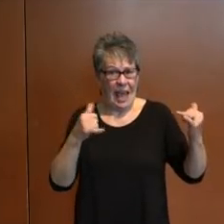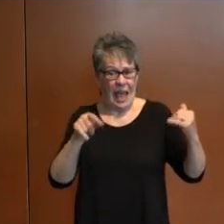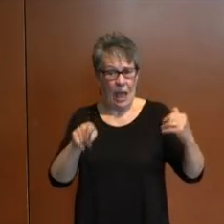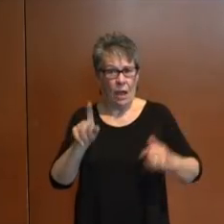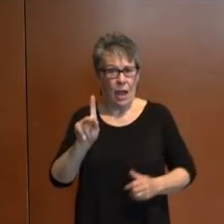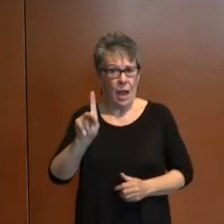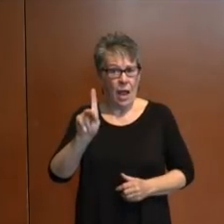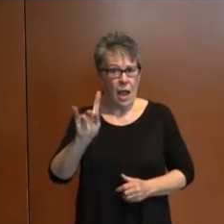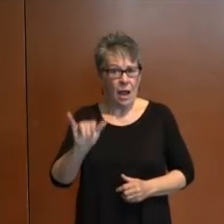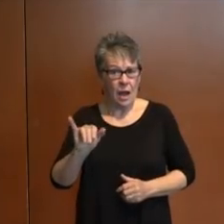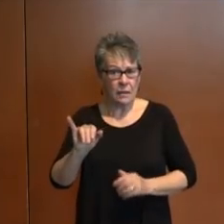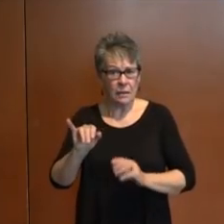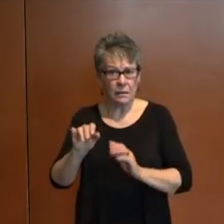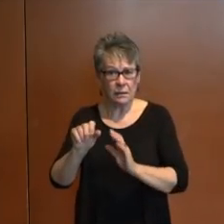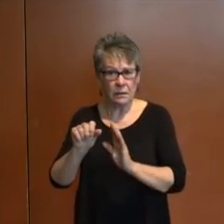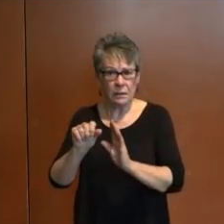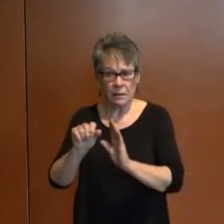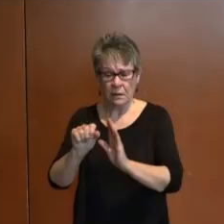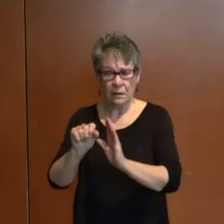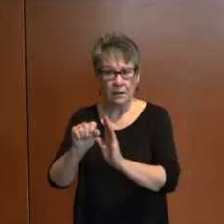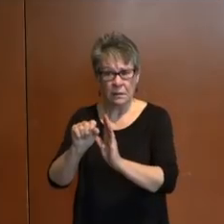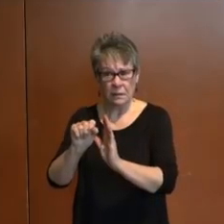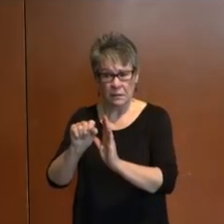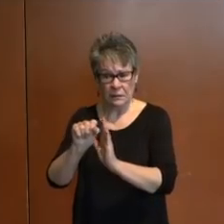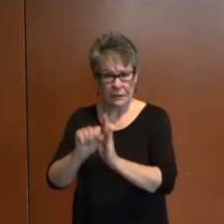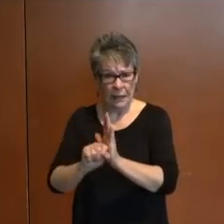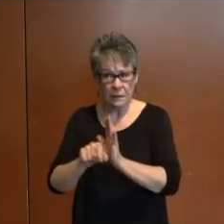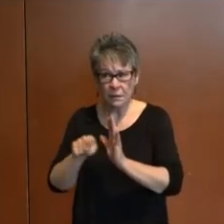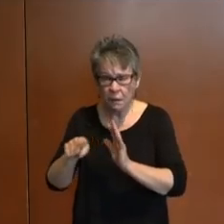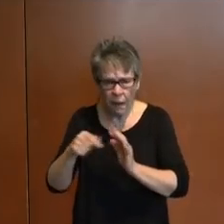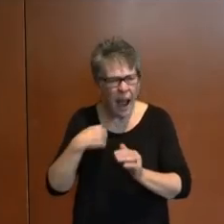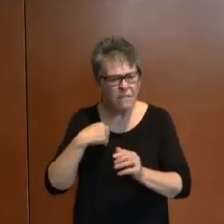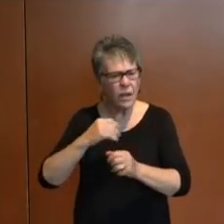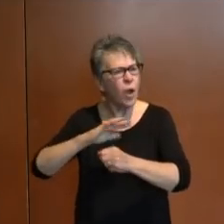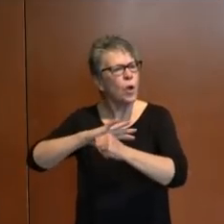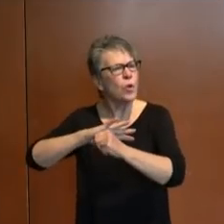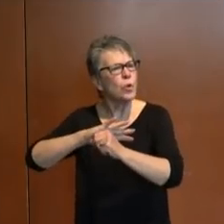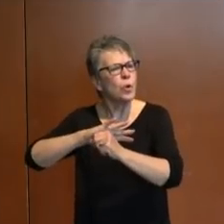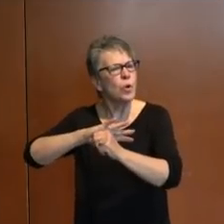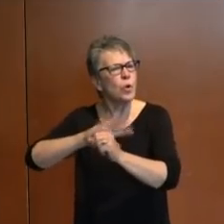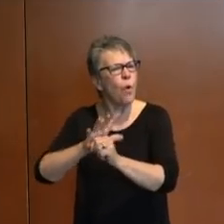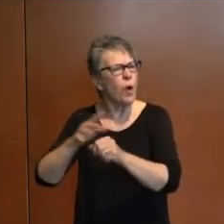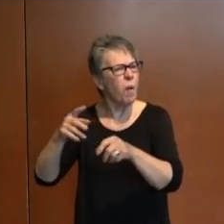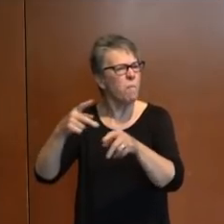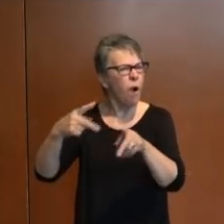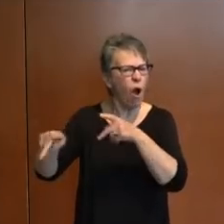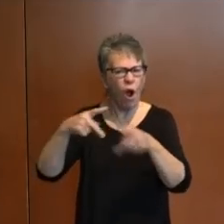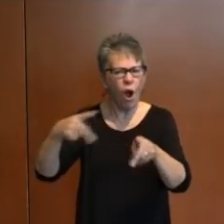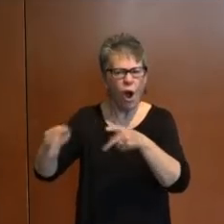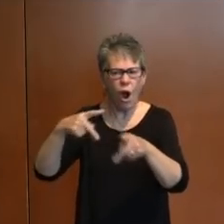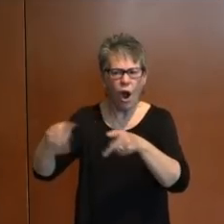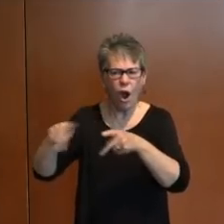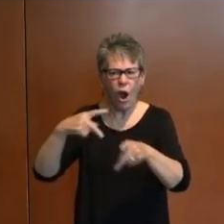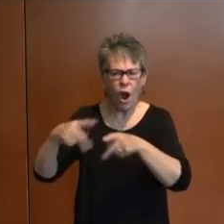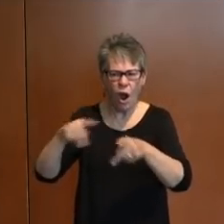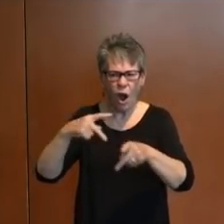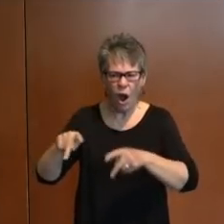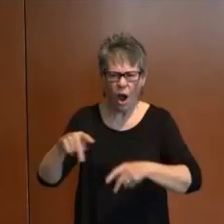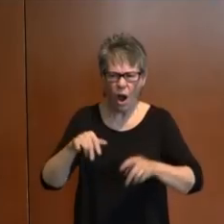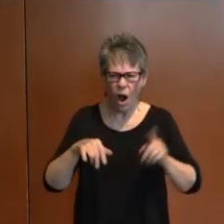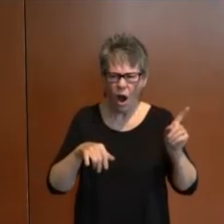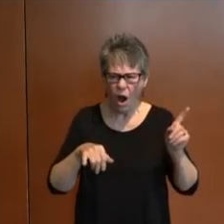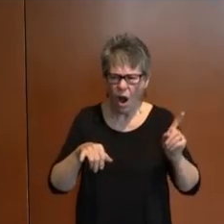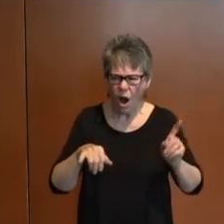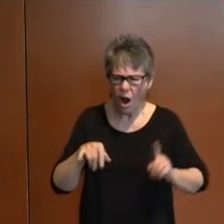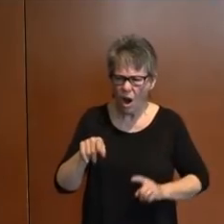Let me just say this unequivocally. Anybody has a Corona party in this state, we will crash your party, and you will pay a big price for that. And the good news is so far so